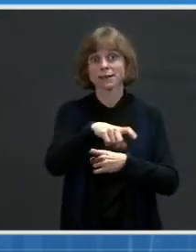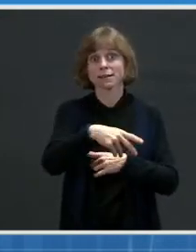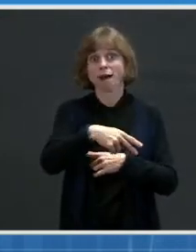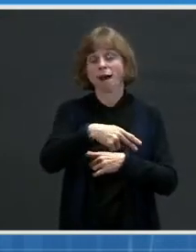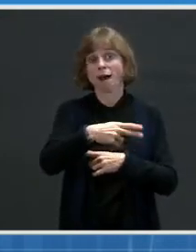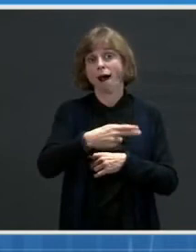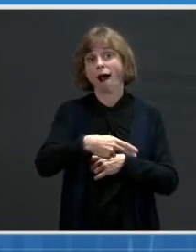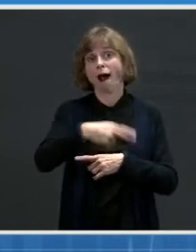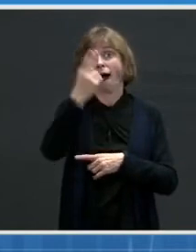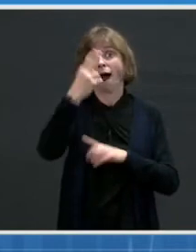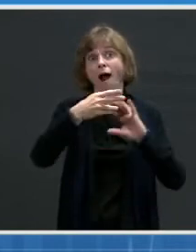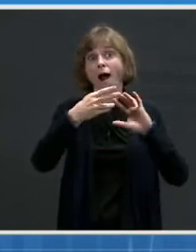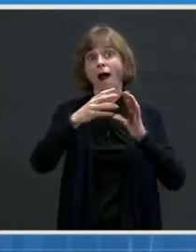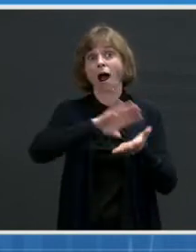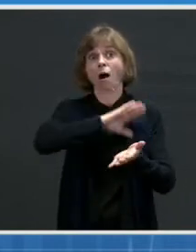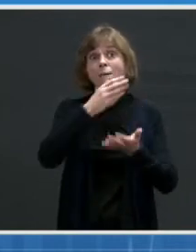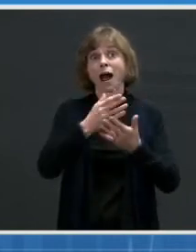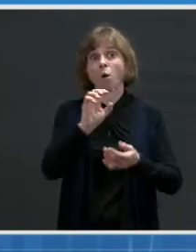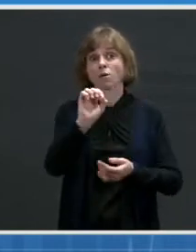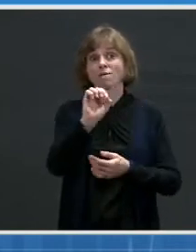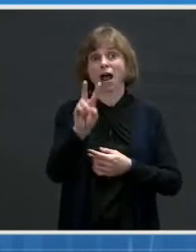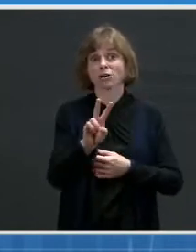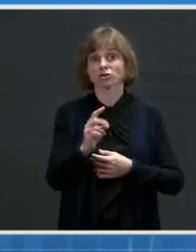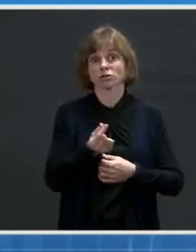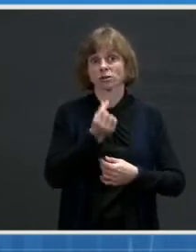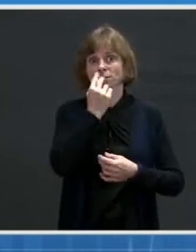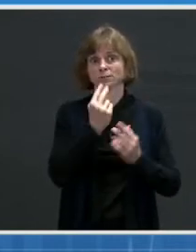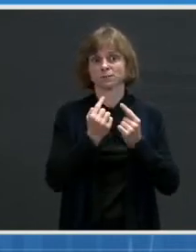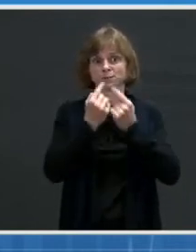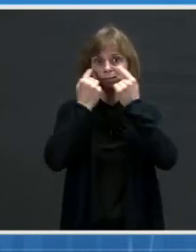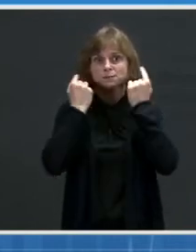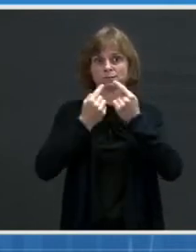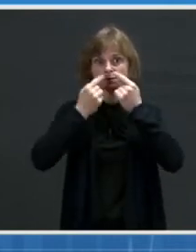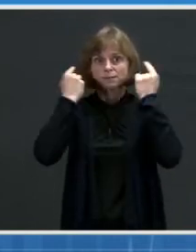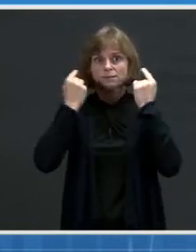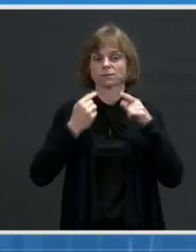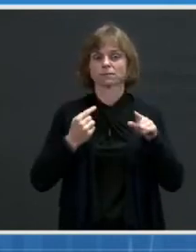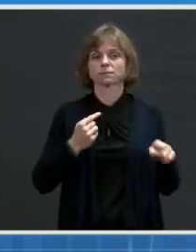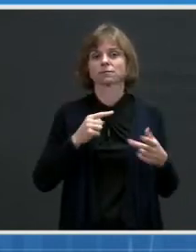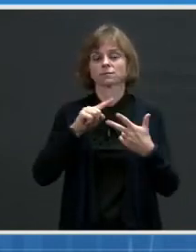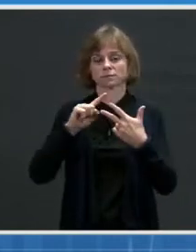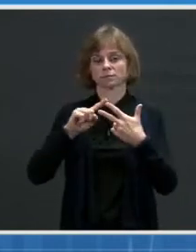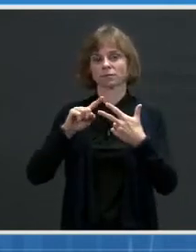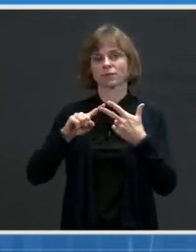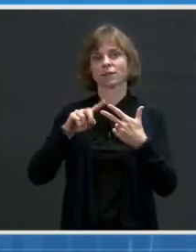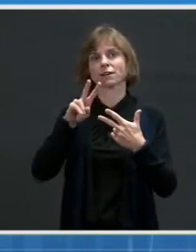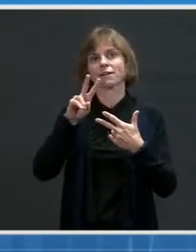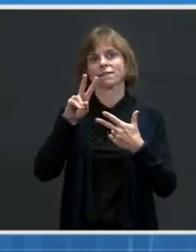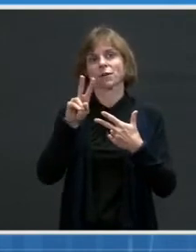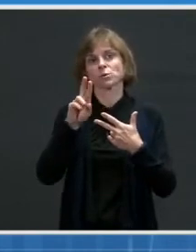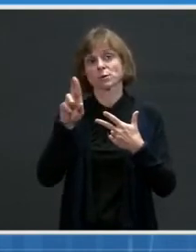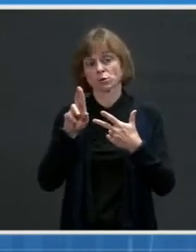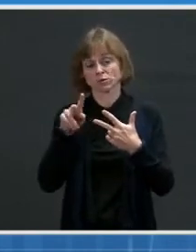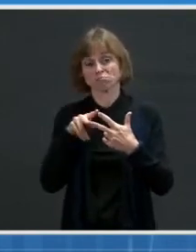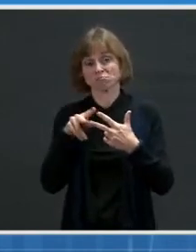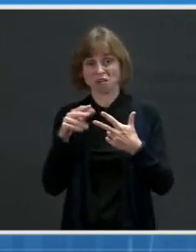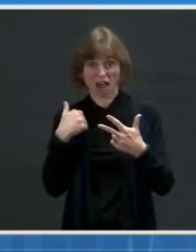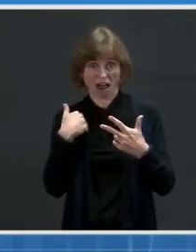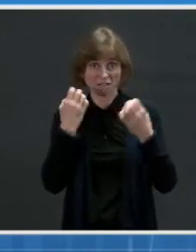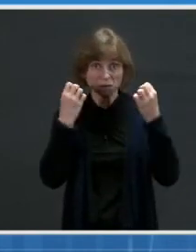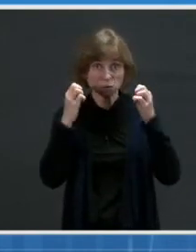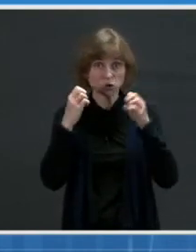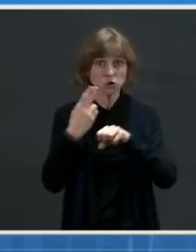flow oxygen. Baricitinib and remdesivir have earned emergency use authorization, and a number